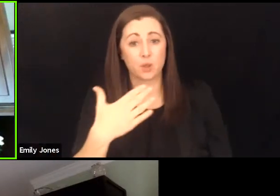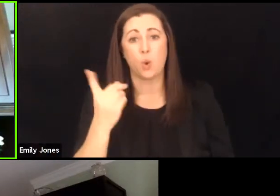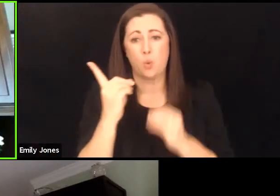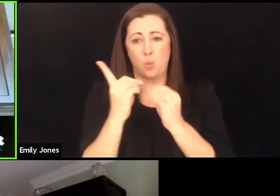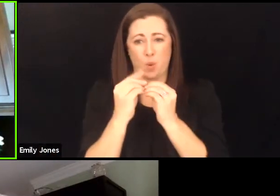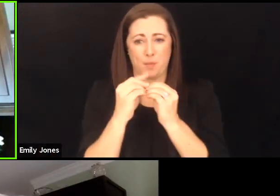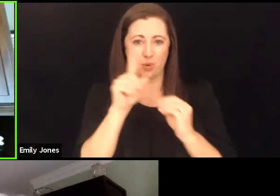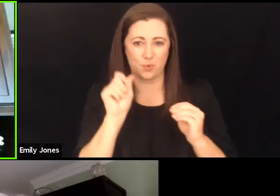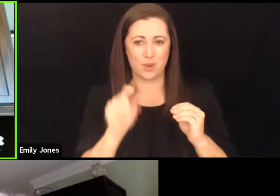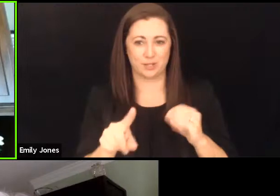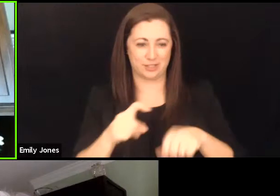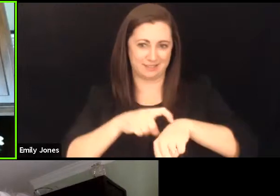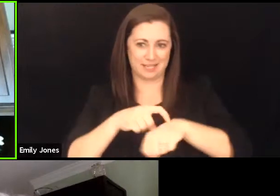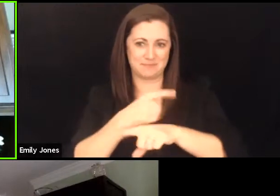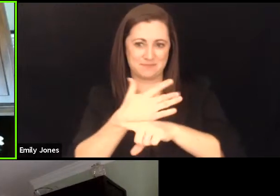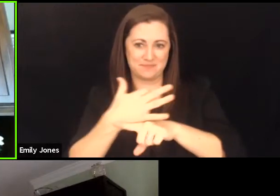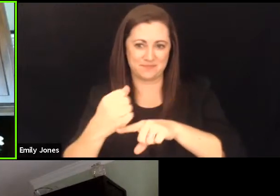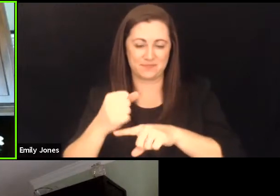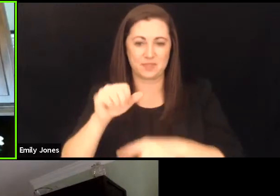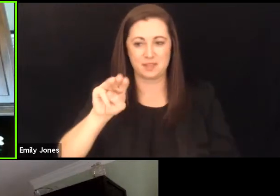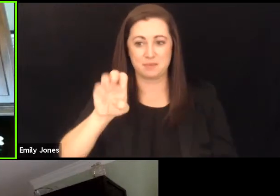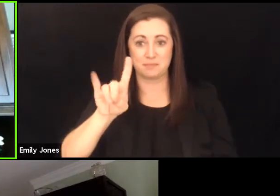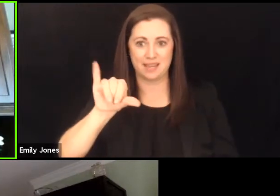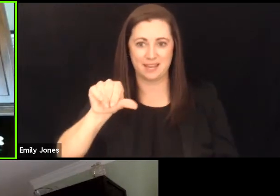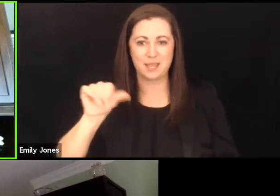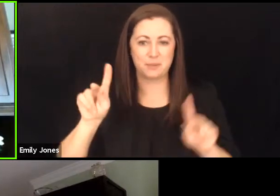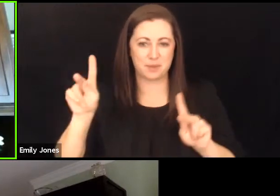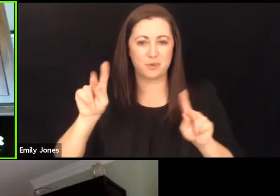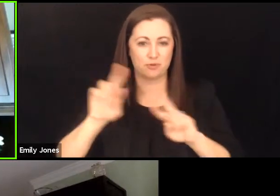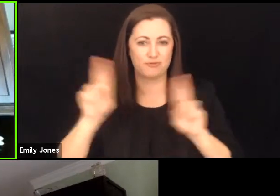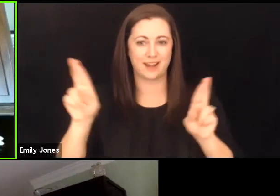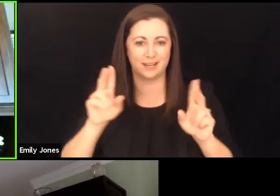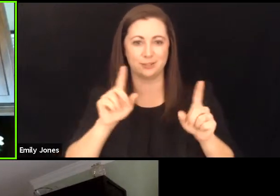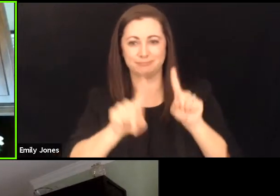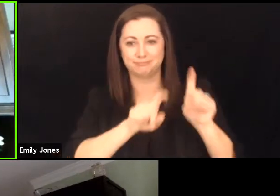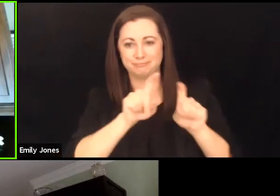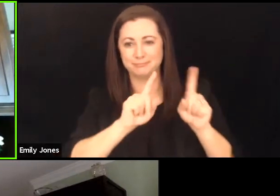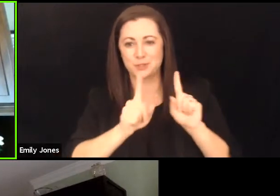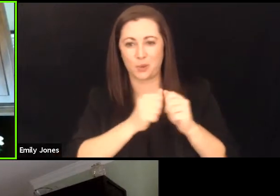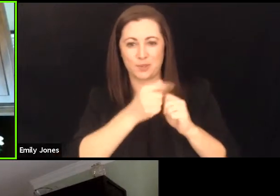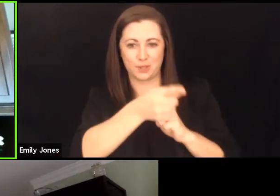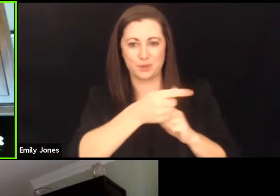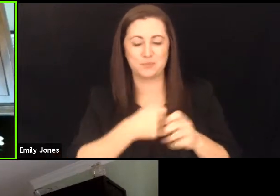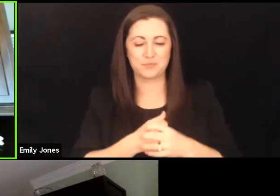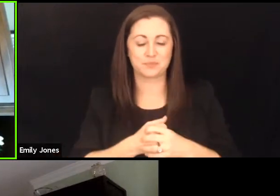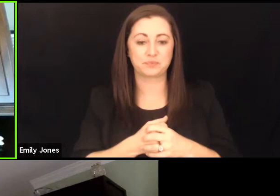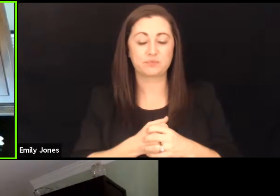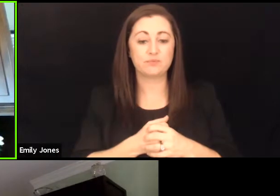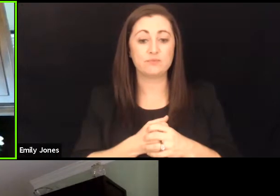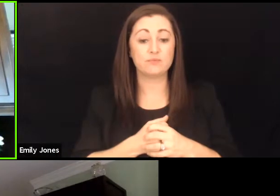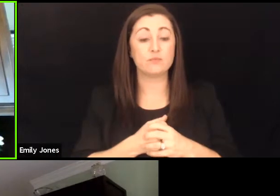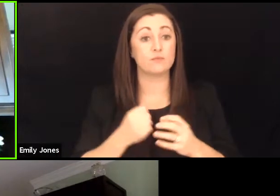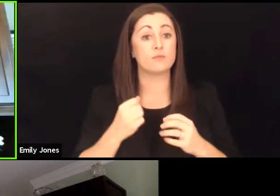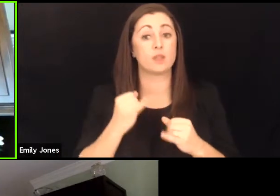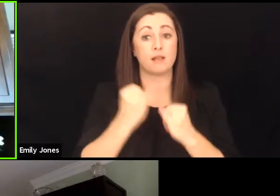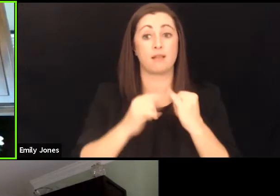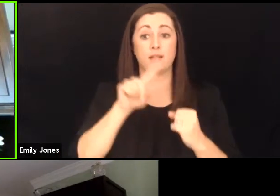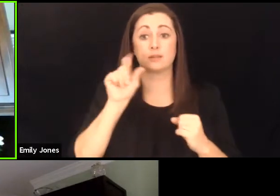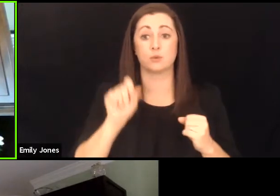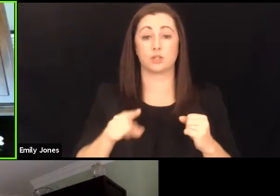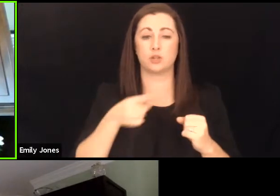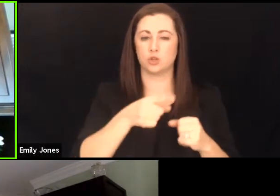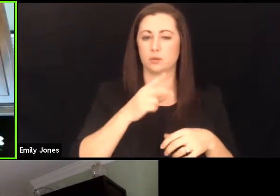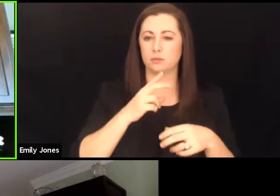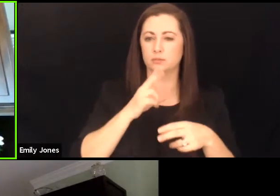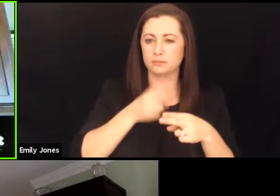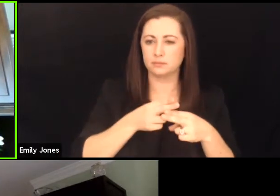for you. I know there's some media folks that want to speak with you as we move on with our program. And you spoke to this a little bit in your